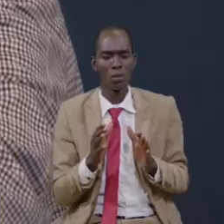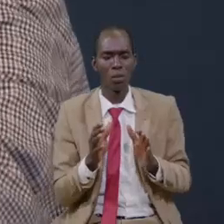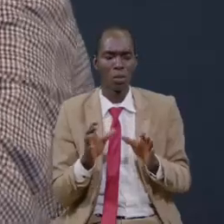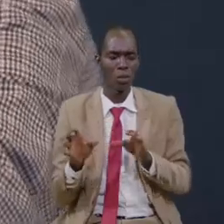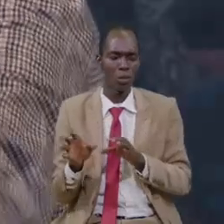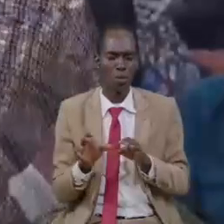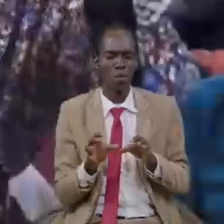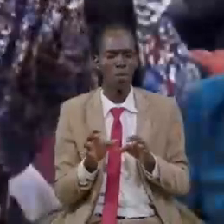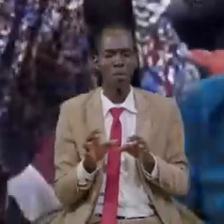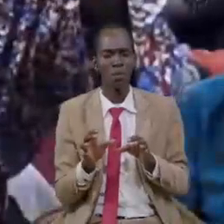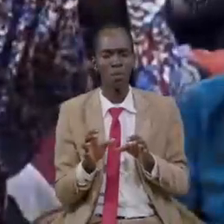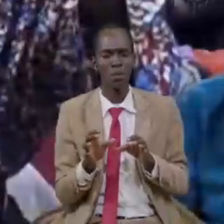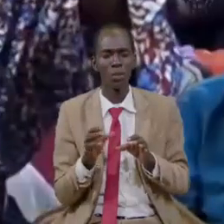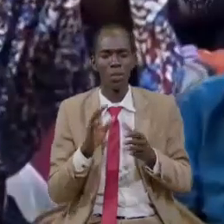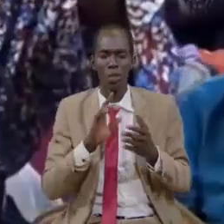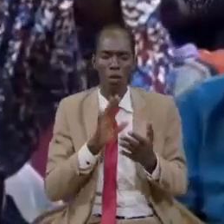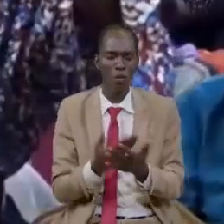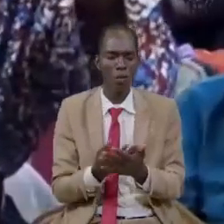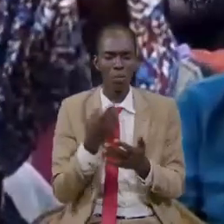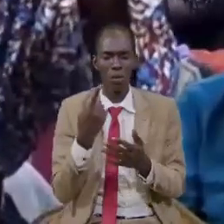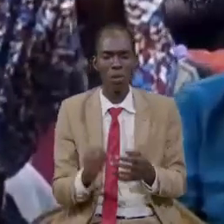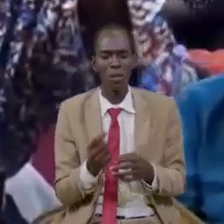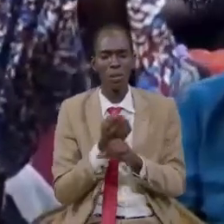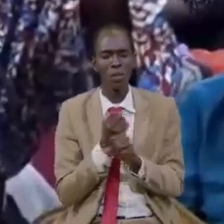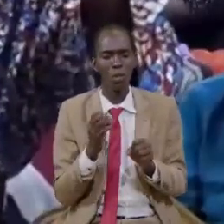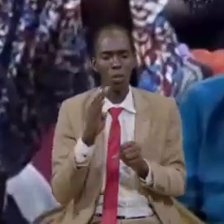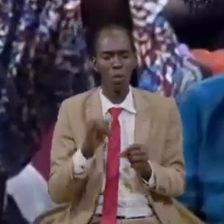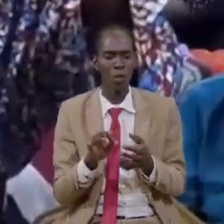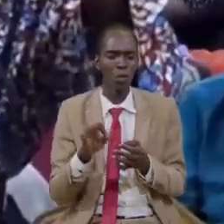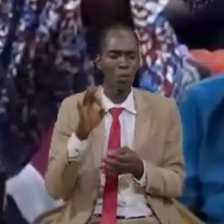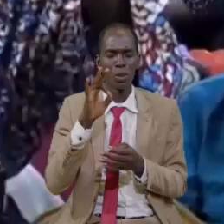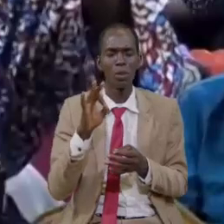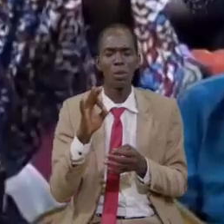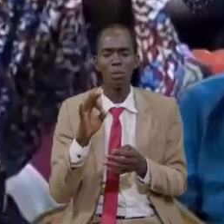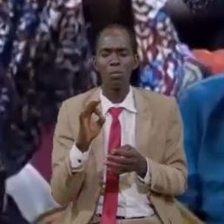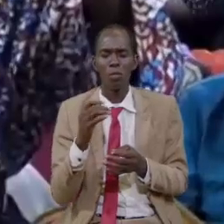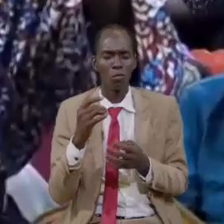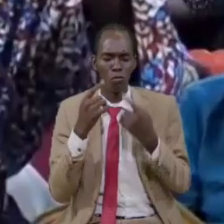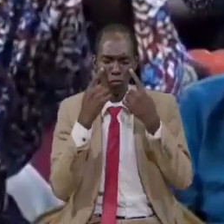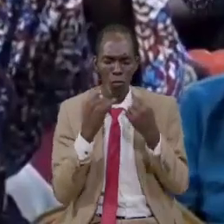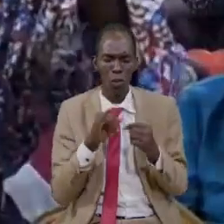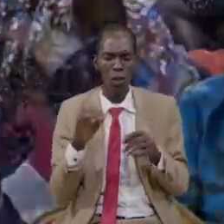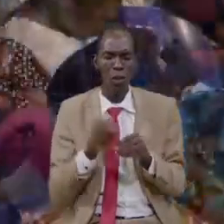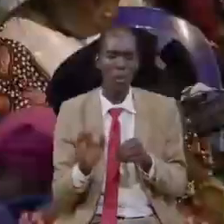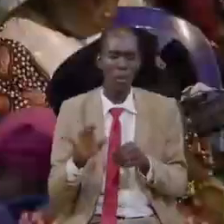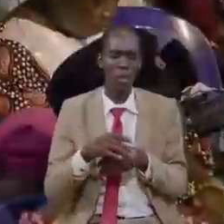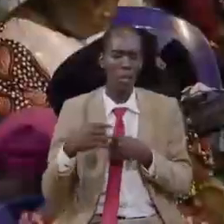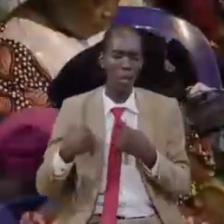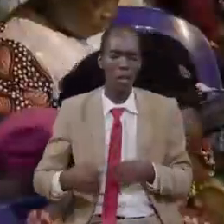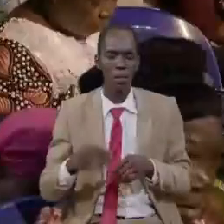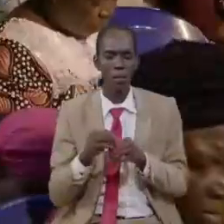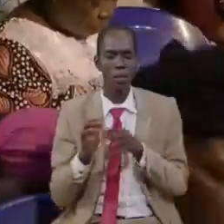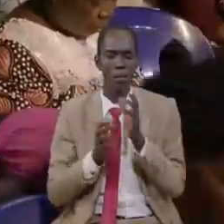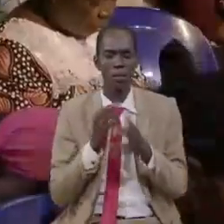salvation by your Spirit witnessing in their hearts in Jesus' name. Thank you,